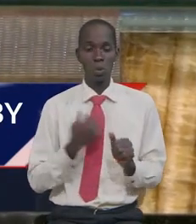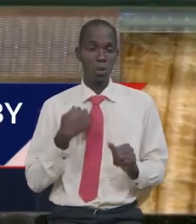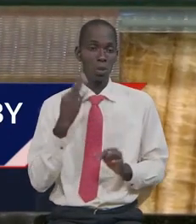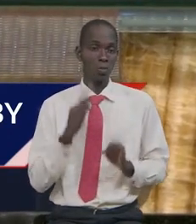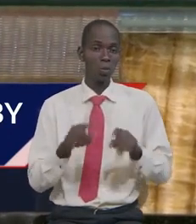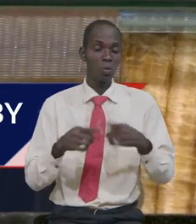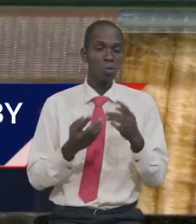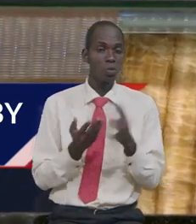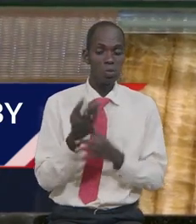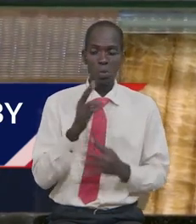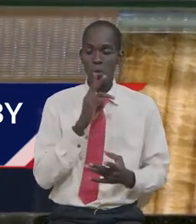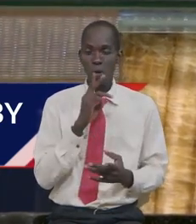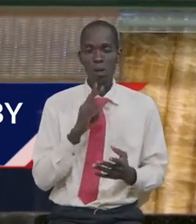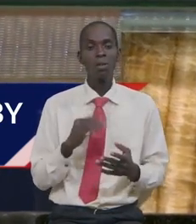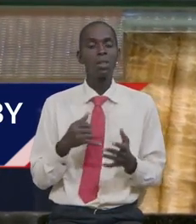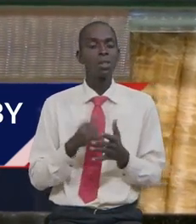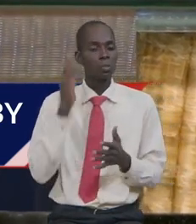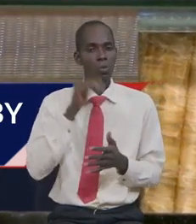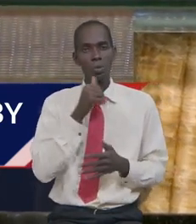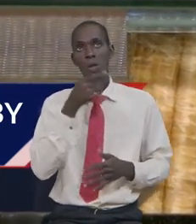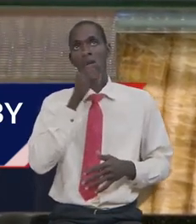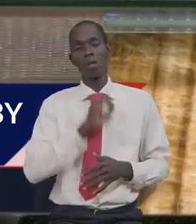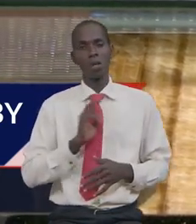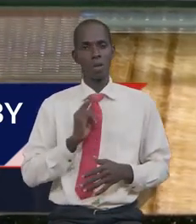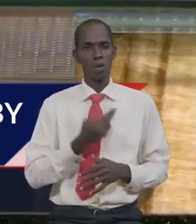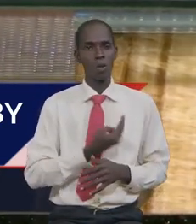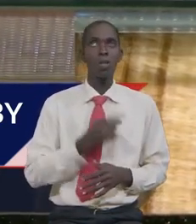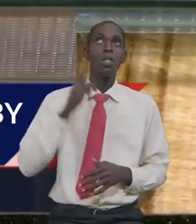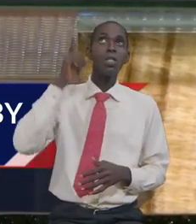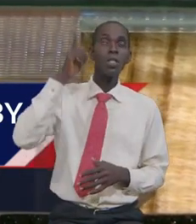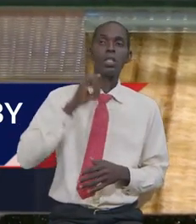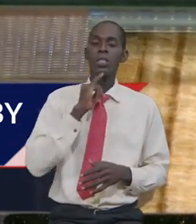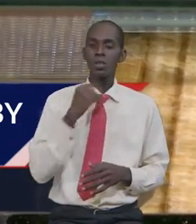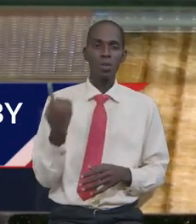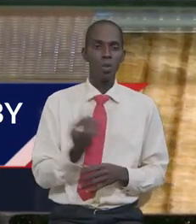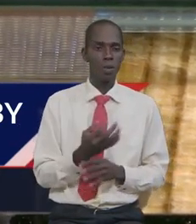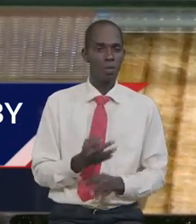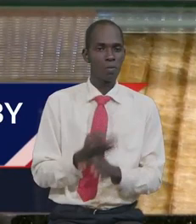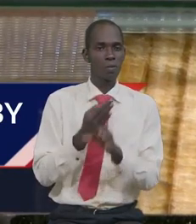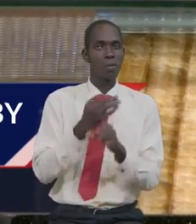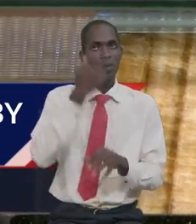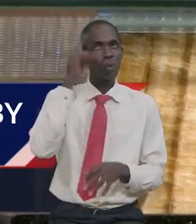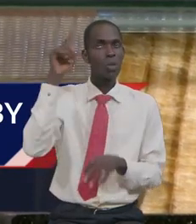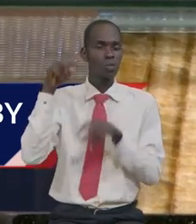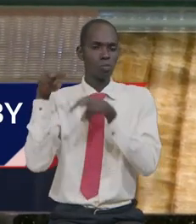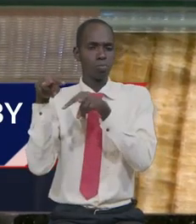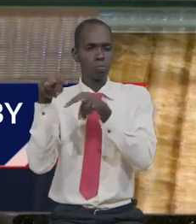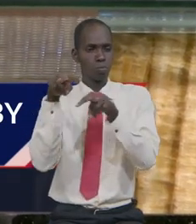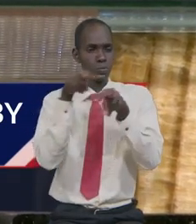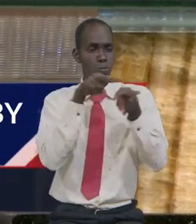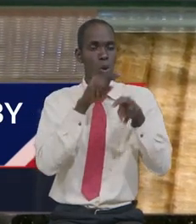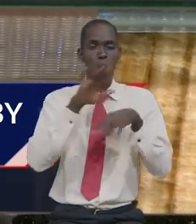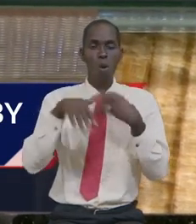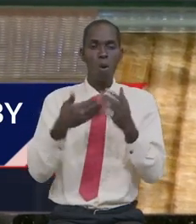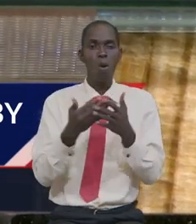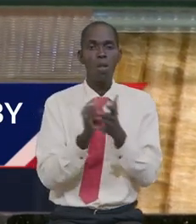us. And you remain faithful, because the God of heaven looks at everything that goes on